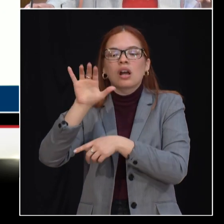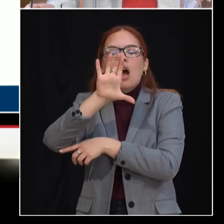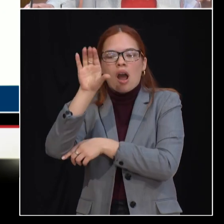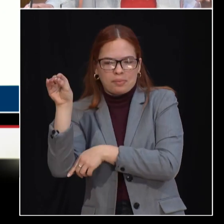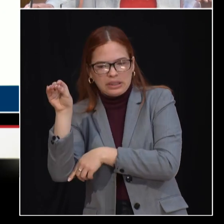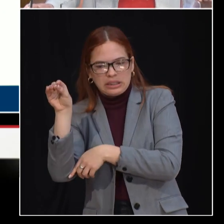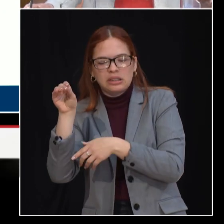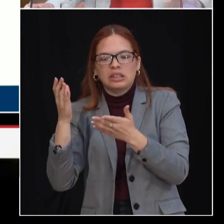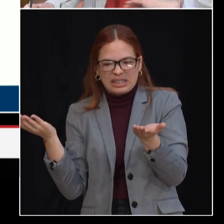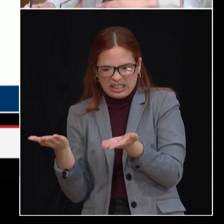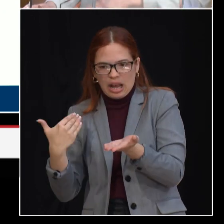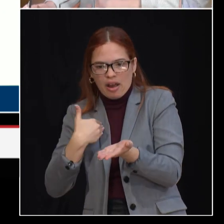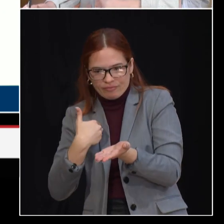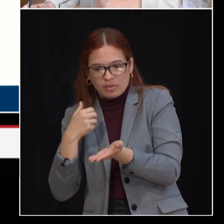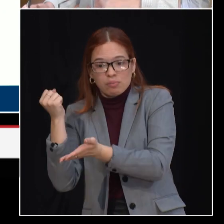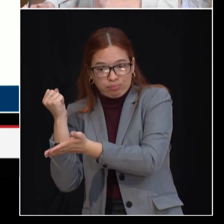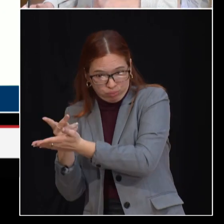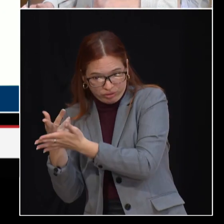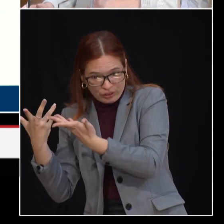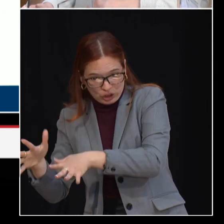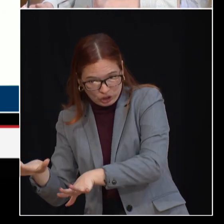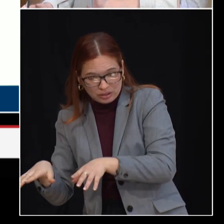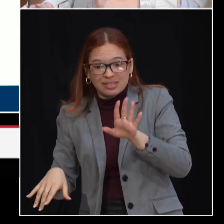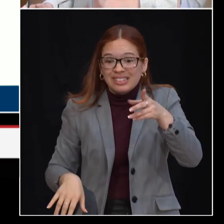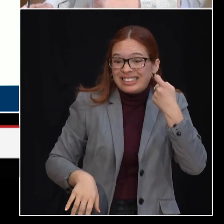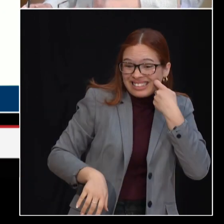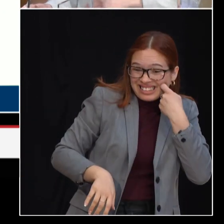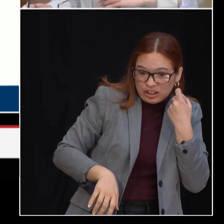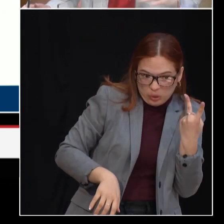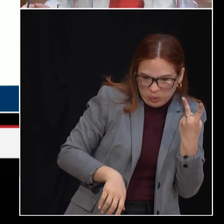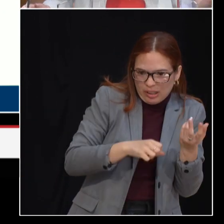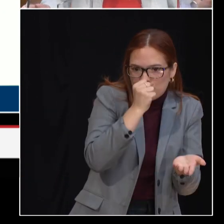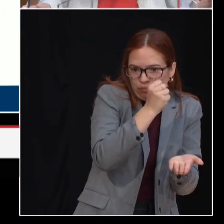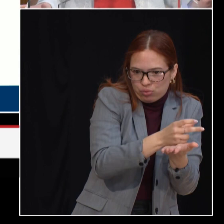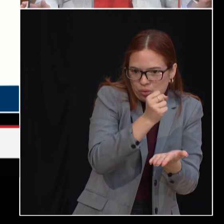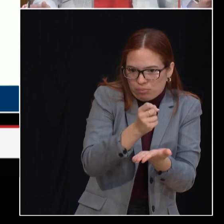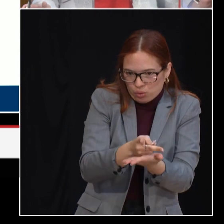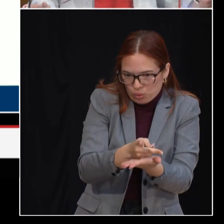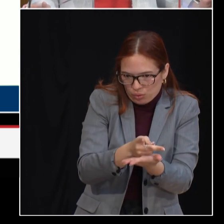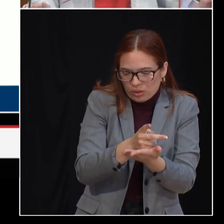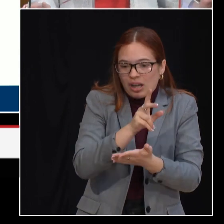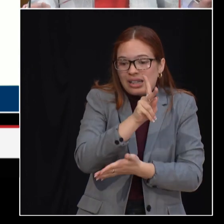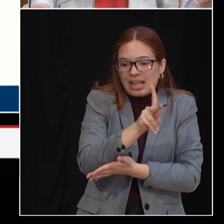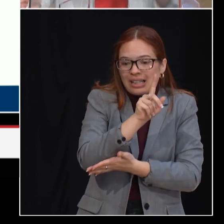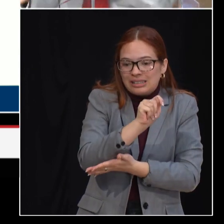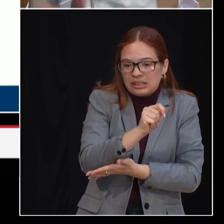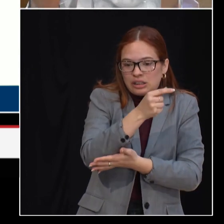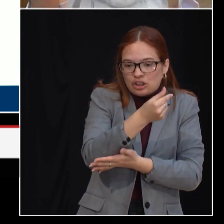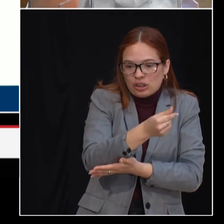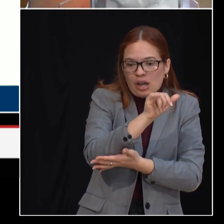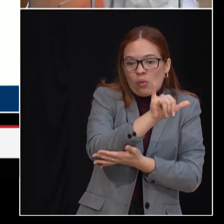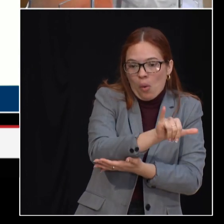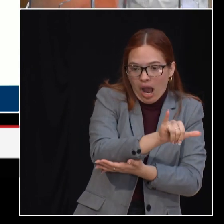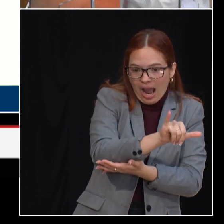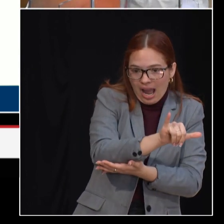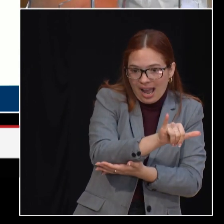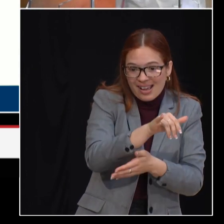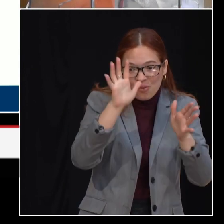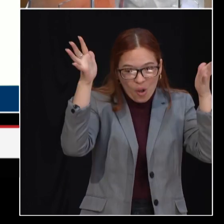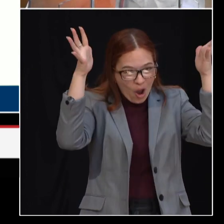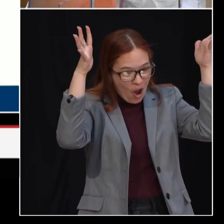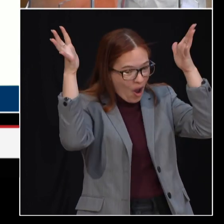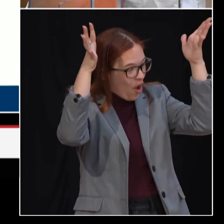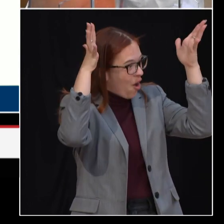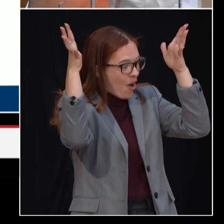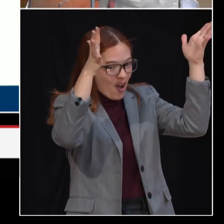two new approved applicants to the Vitality Fund, KTGY. All right, let's give them a